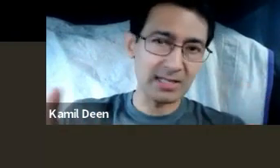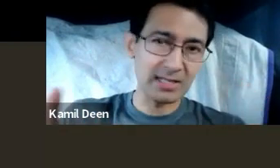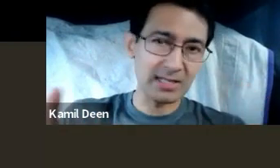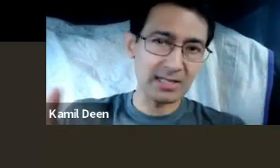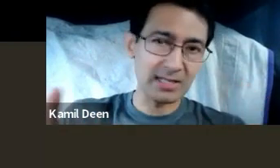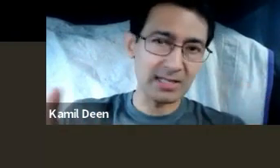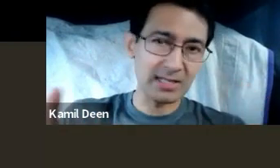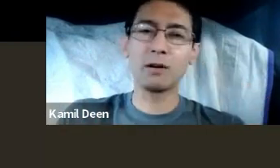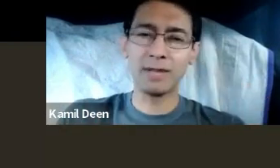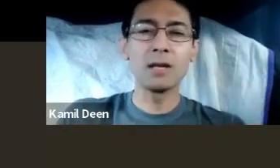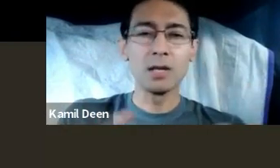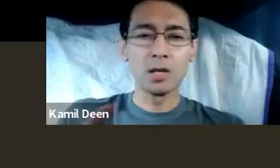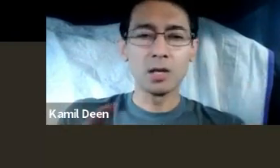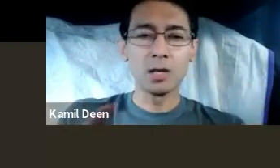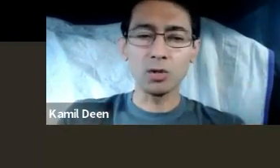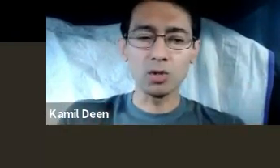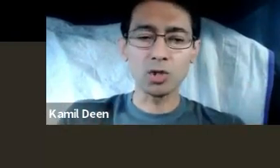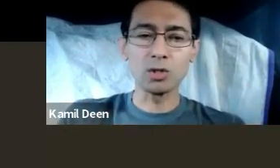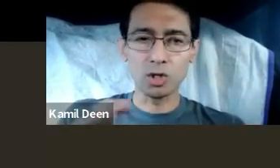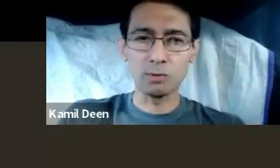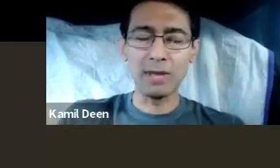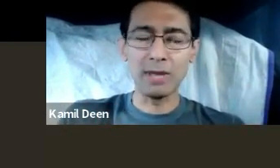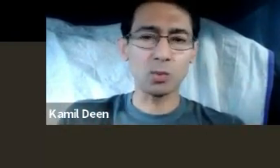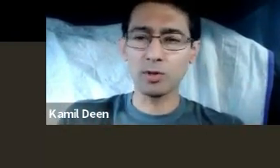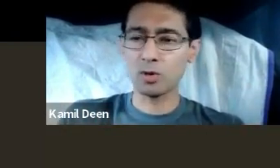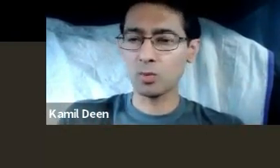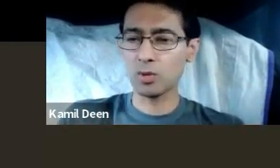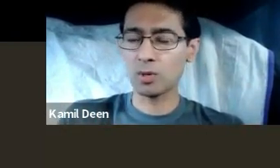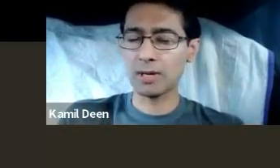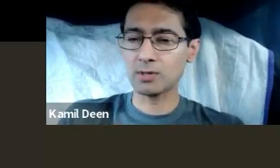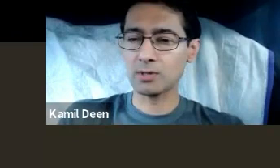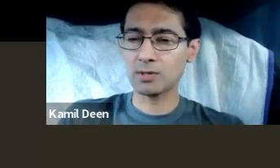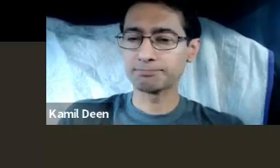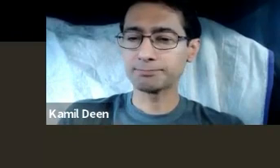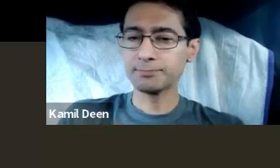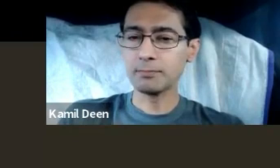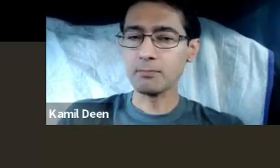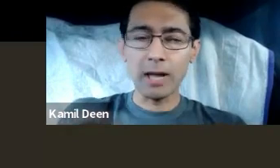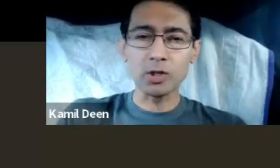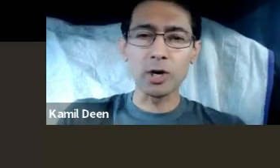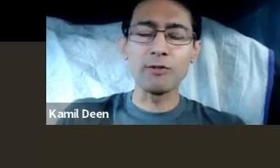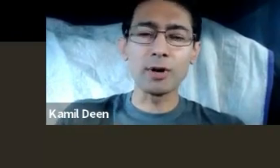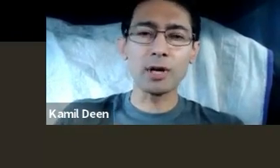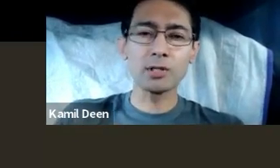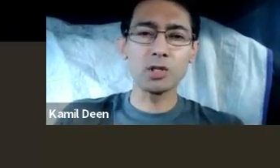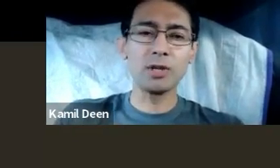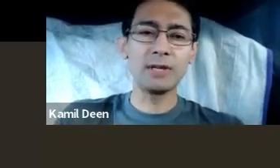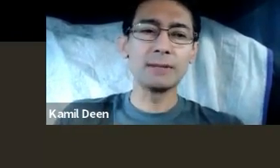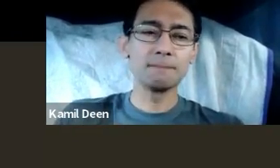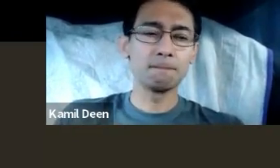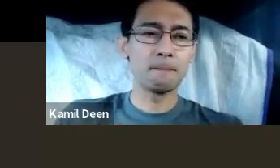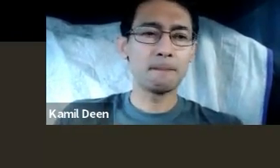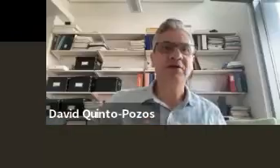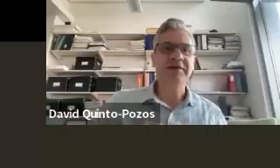and I can see them down for that. So you should be accurate with your word counts. Okay, I'll turn it over to you,